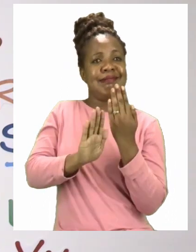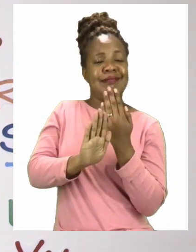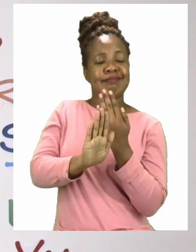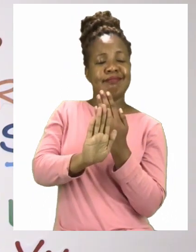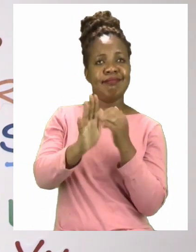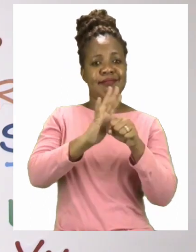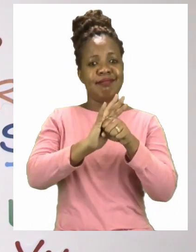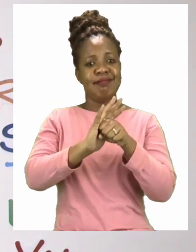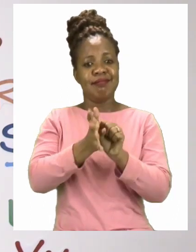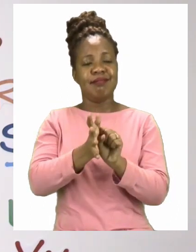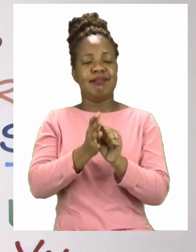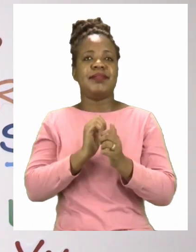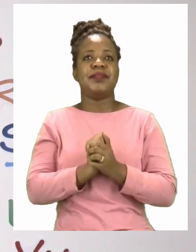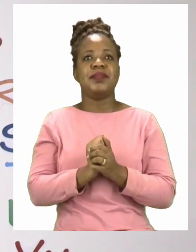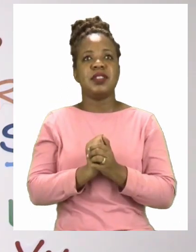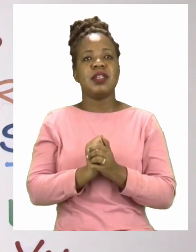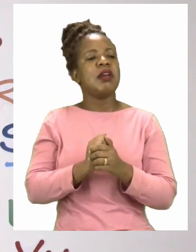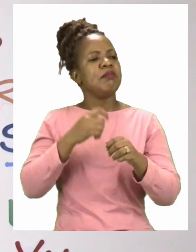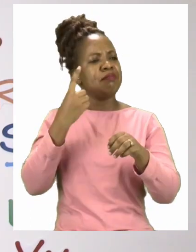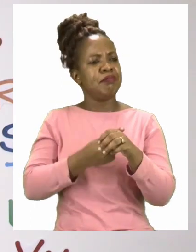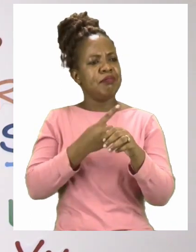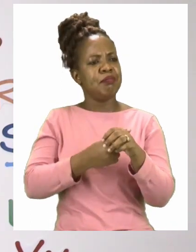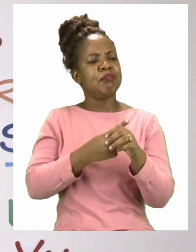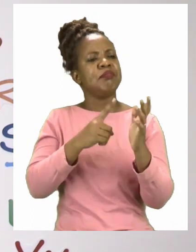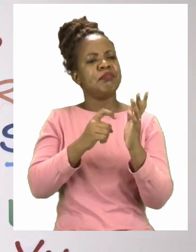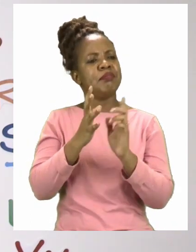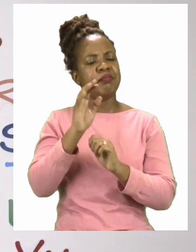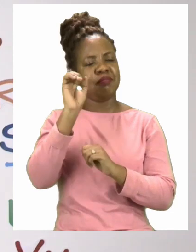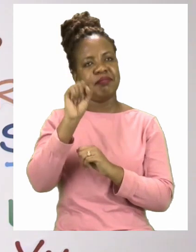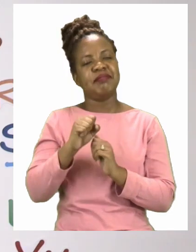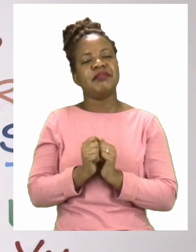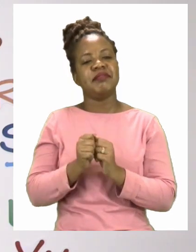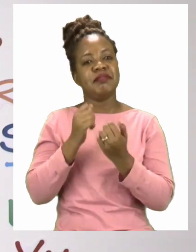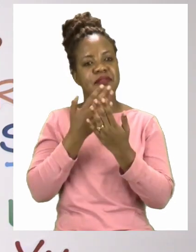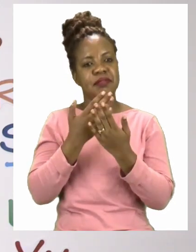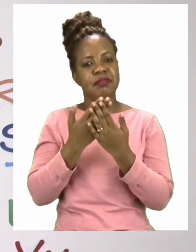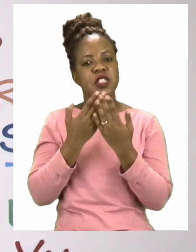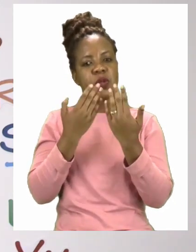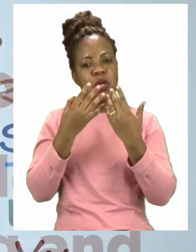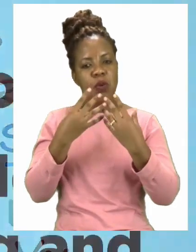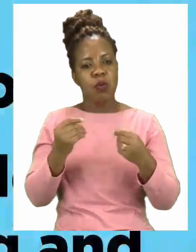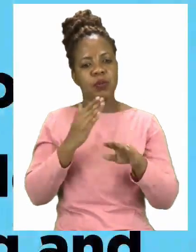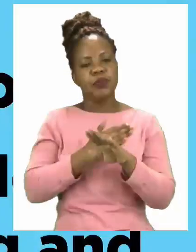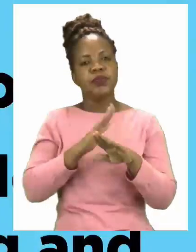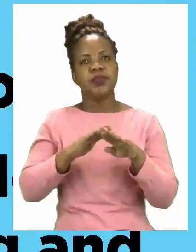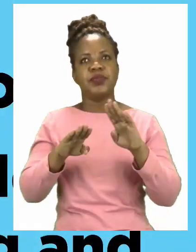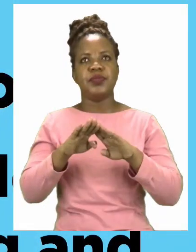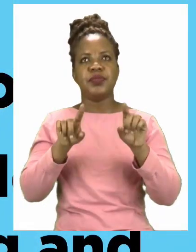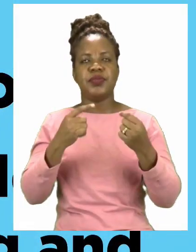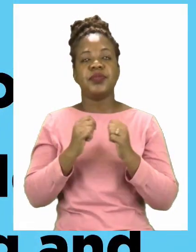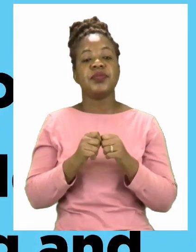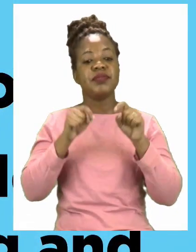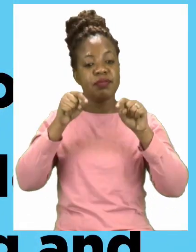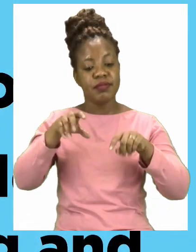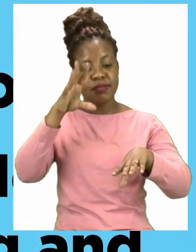So sanitize as regularly as possible. Make sure your hands are dry before you touch anything else. For